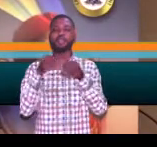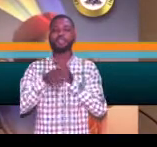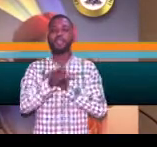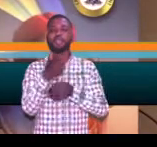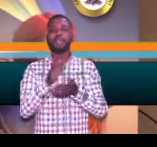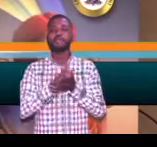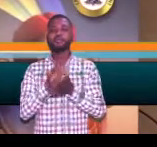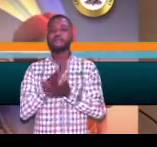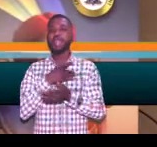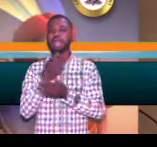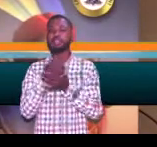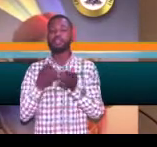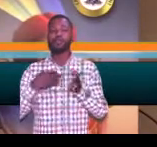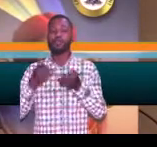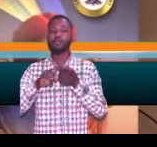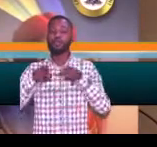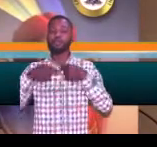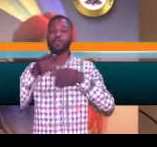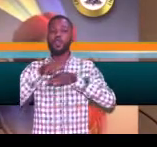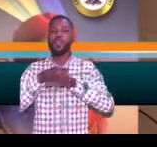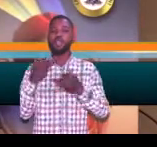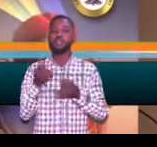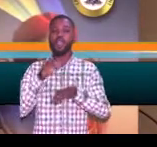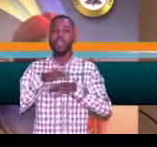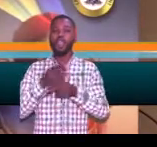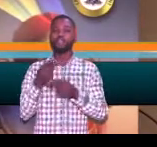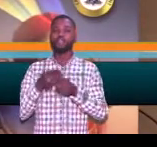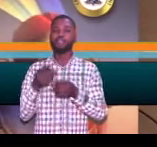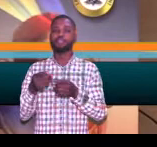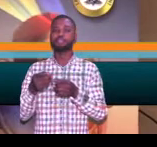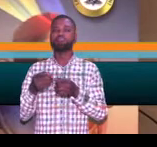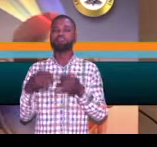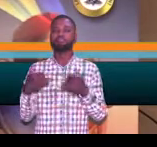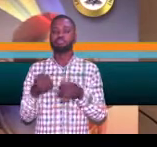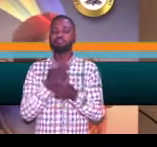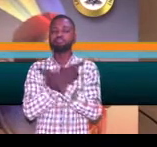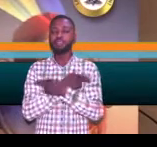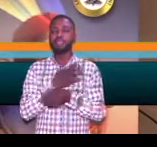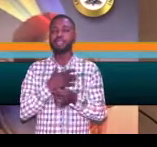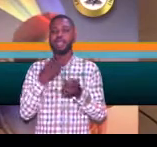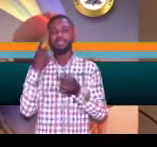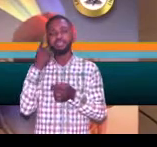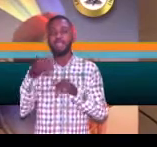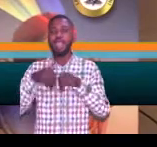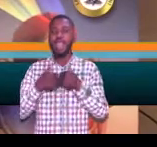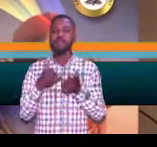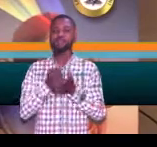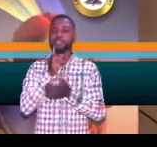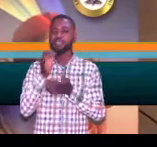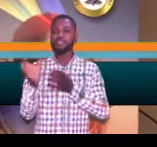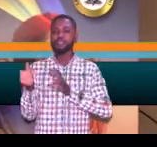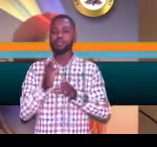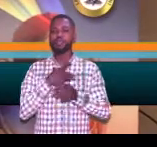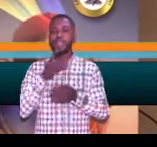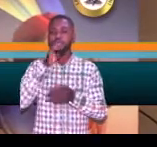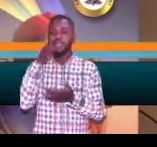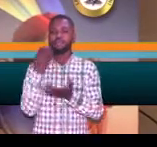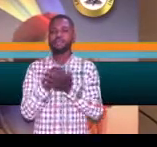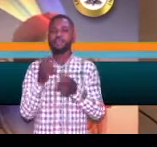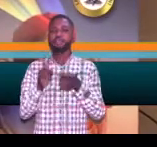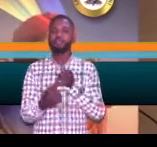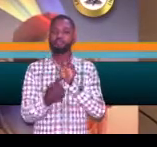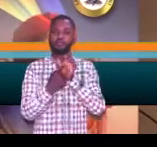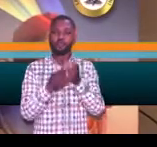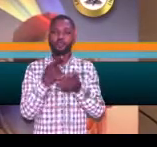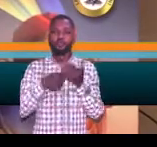other sectors. So we will go on now on a short break, and then we'll look at how this is done and evidences to buttress what